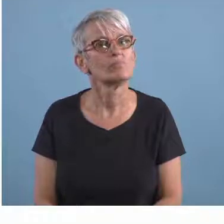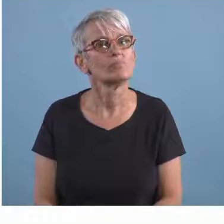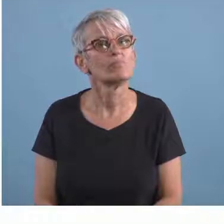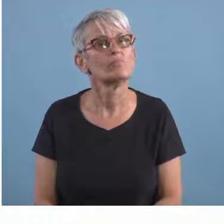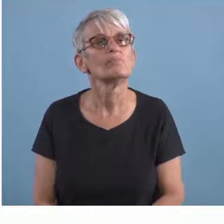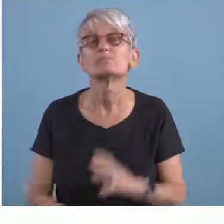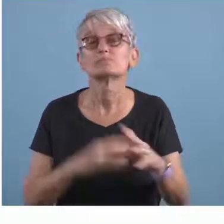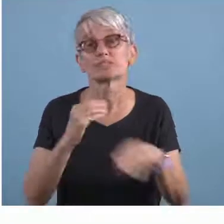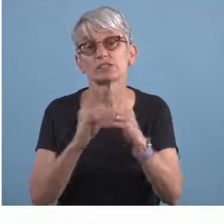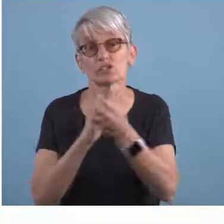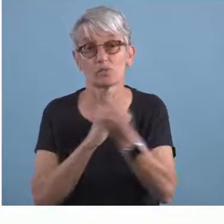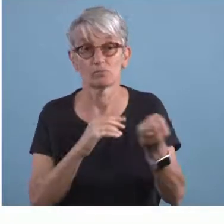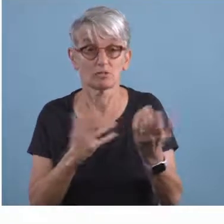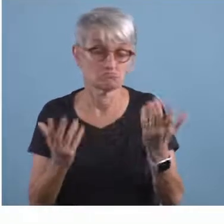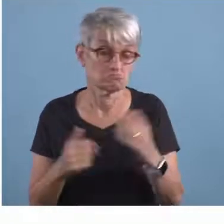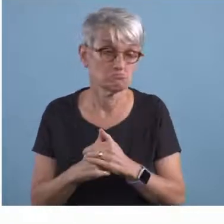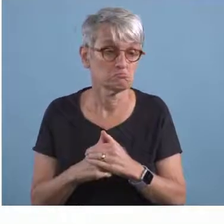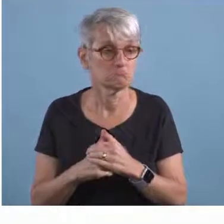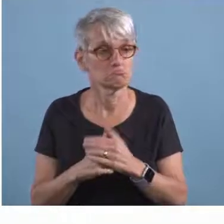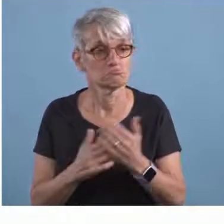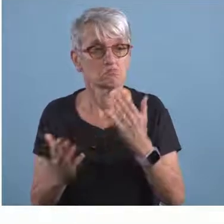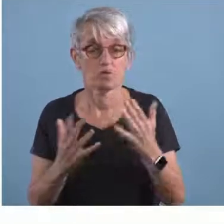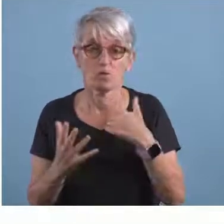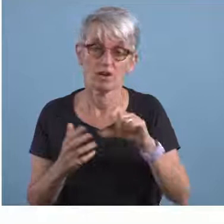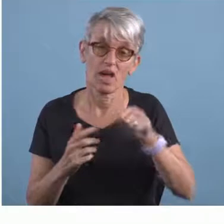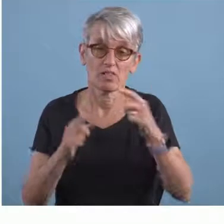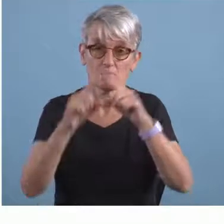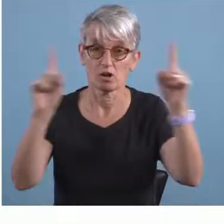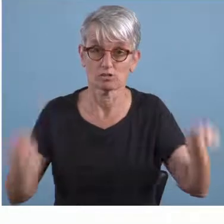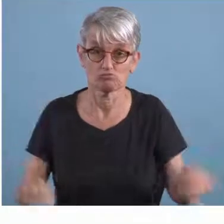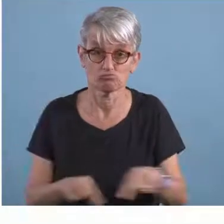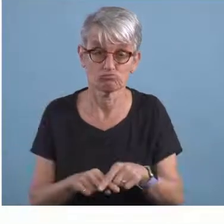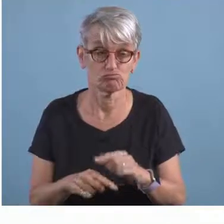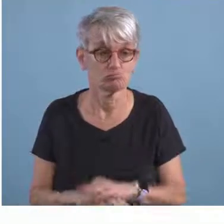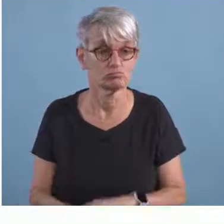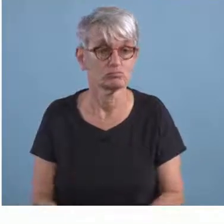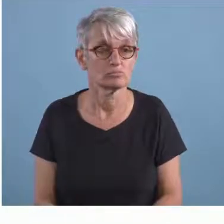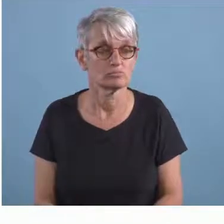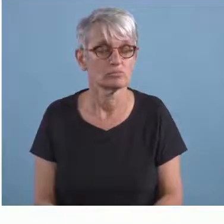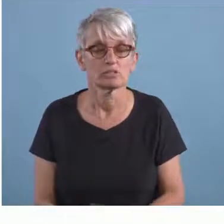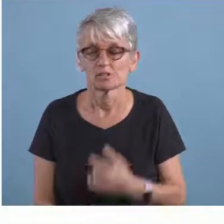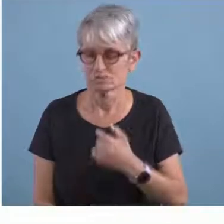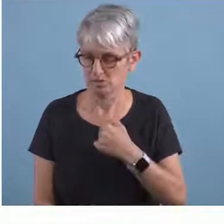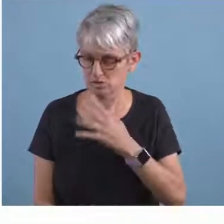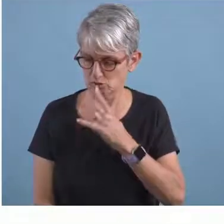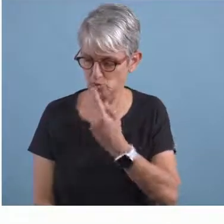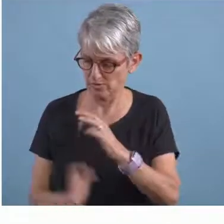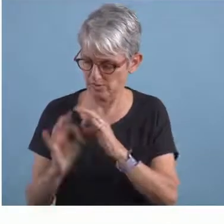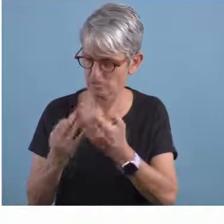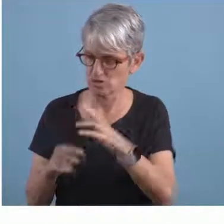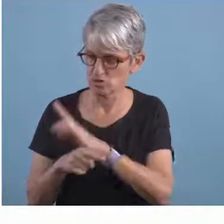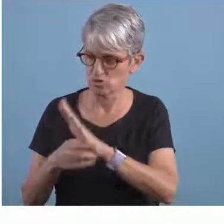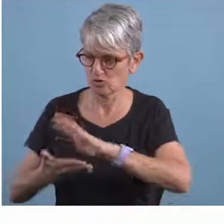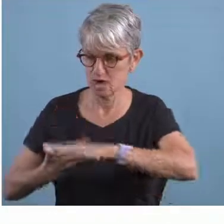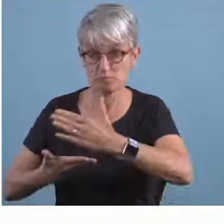Additional equipment, maybe you want an additional monitor. I was talking with a family that used a laptop and they